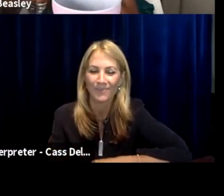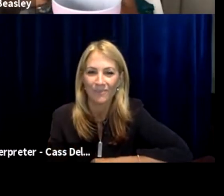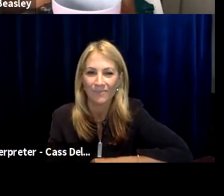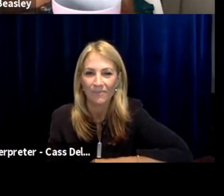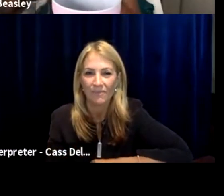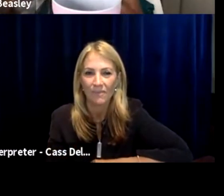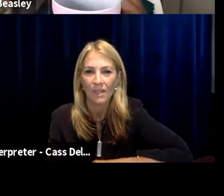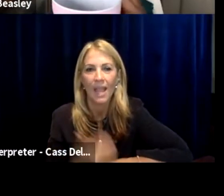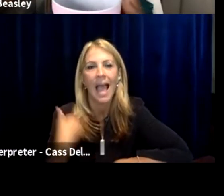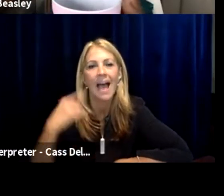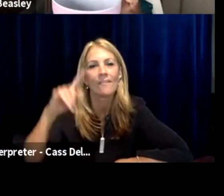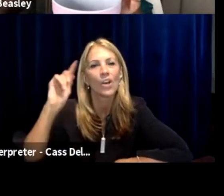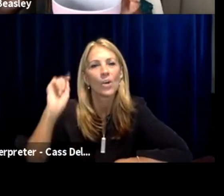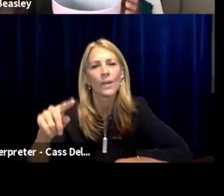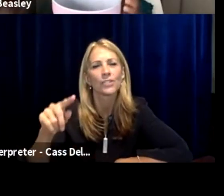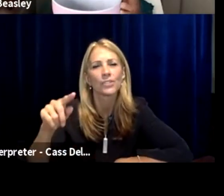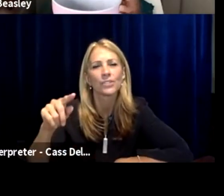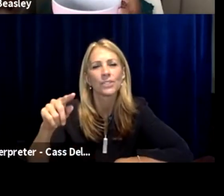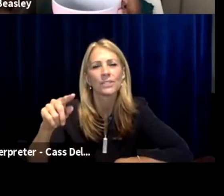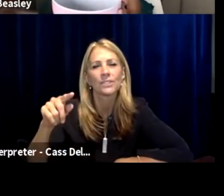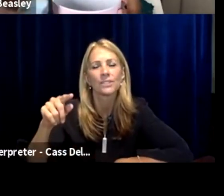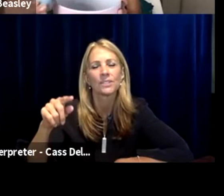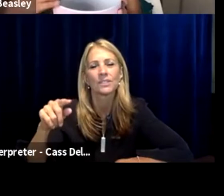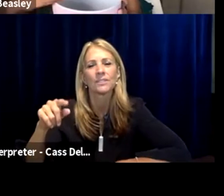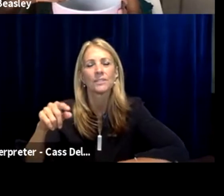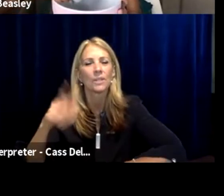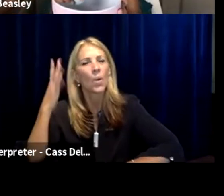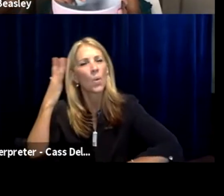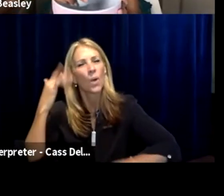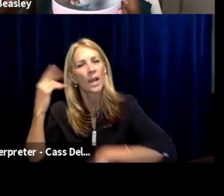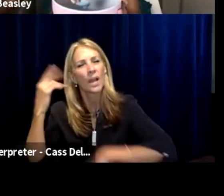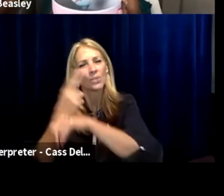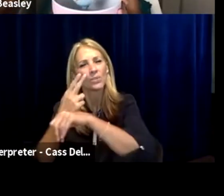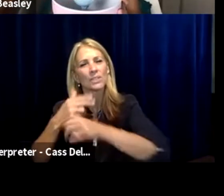I have a question for you actually. Why are we using soap?